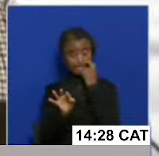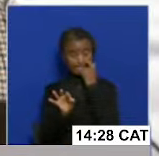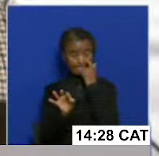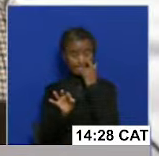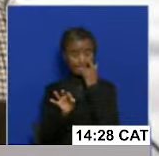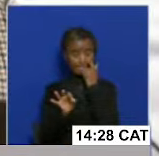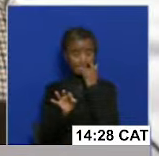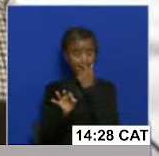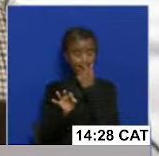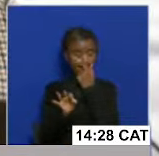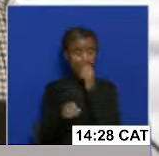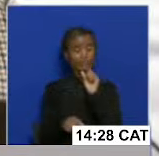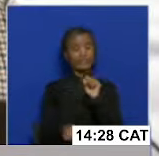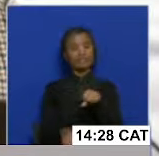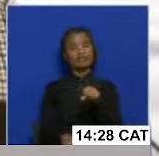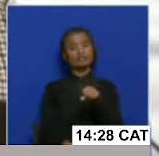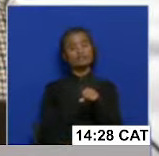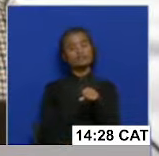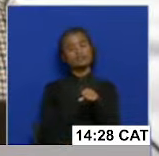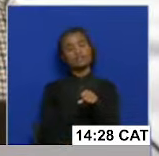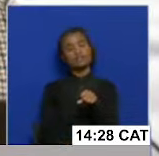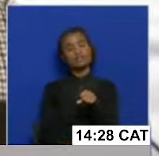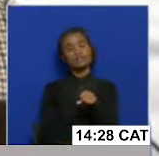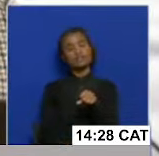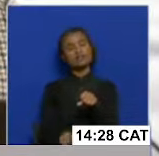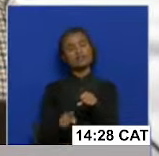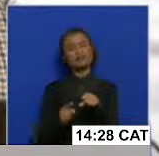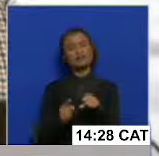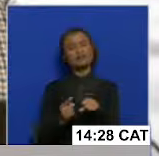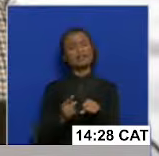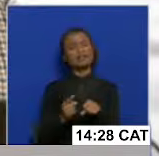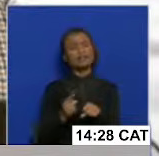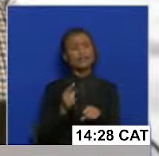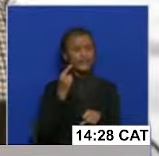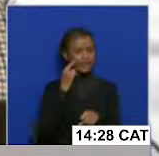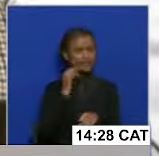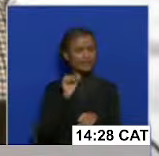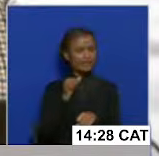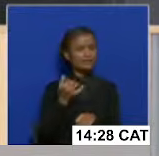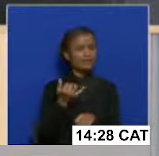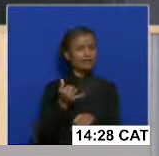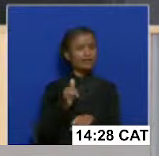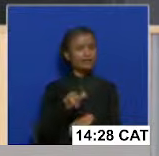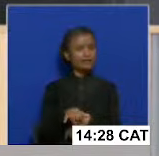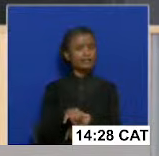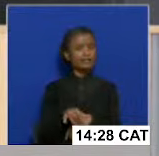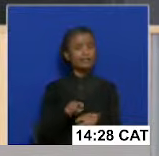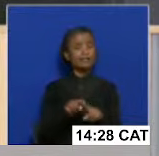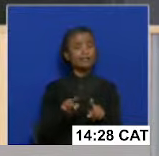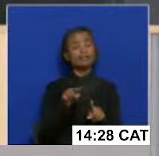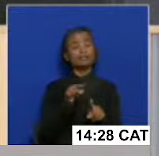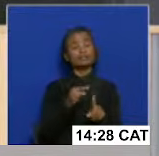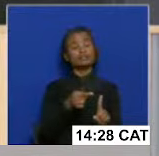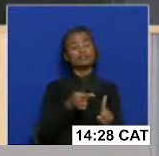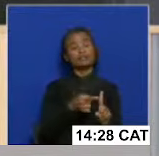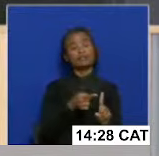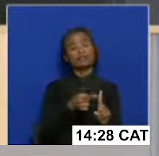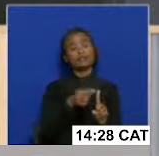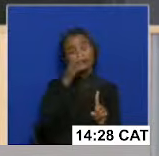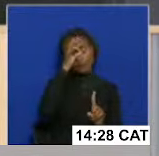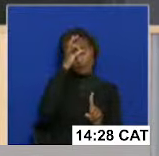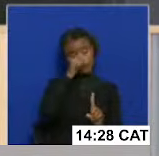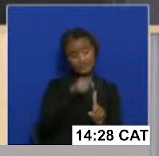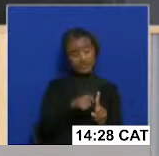Yes, I think it was like that. It's just that with Officer Kesha, I won't say she was